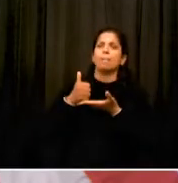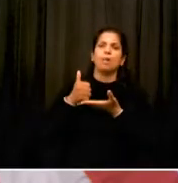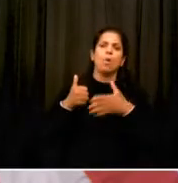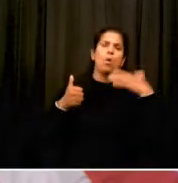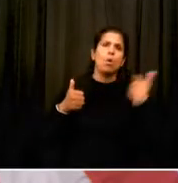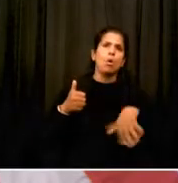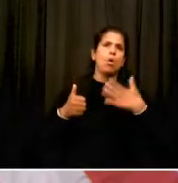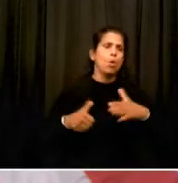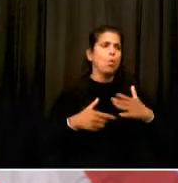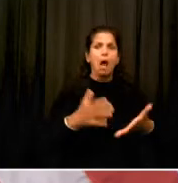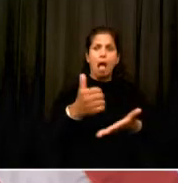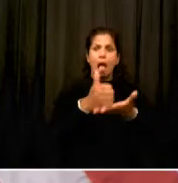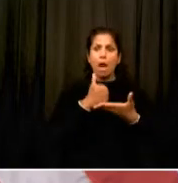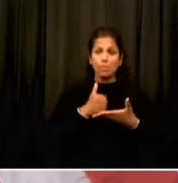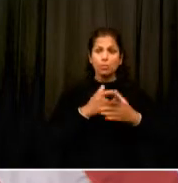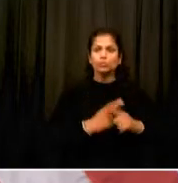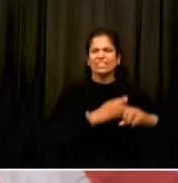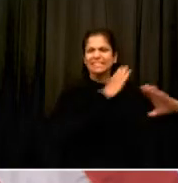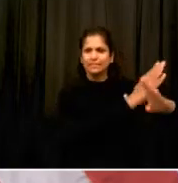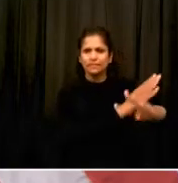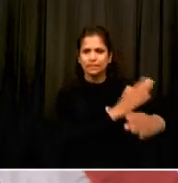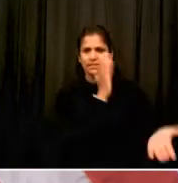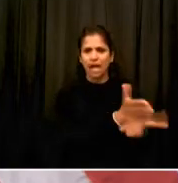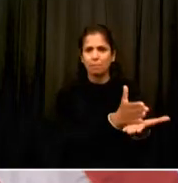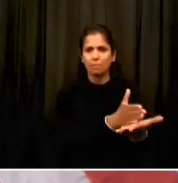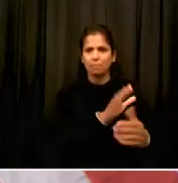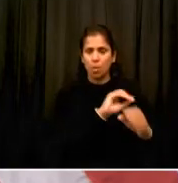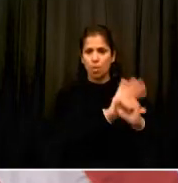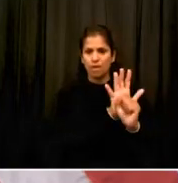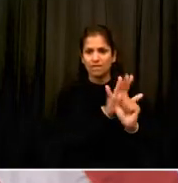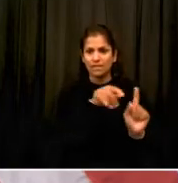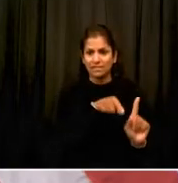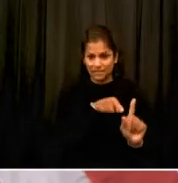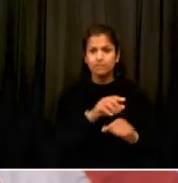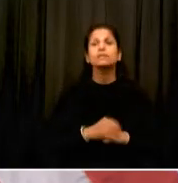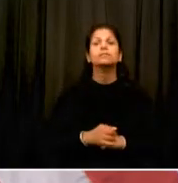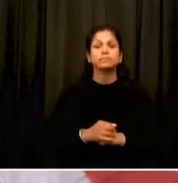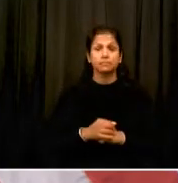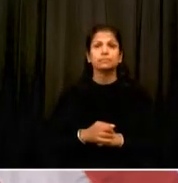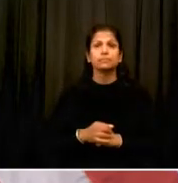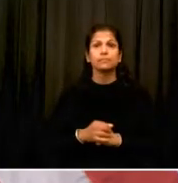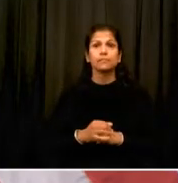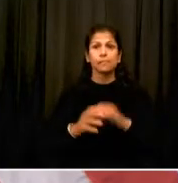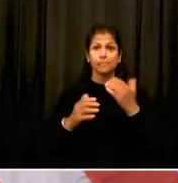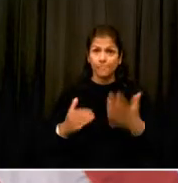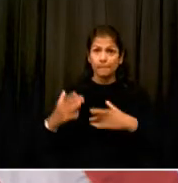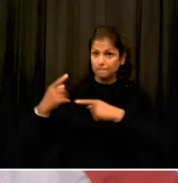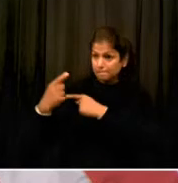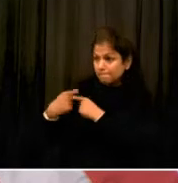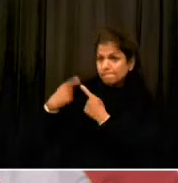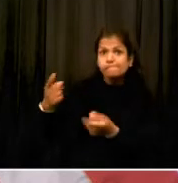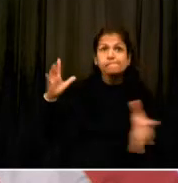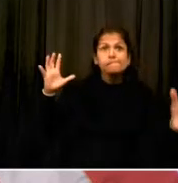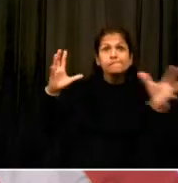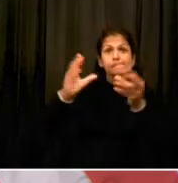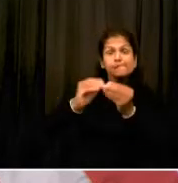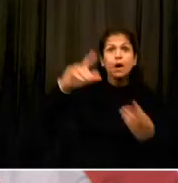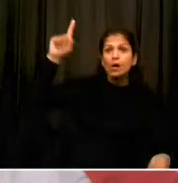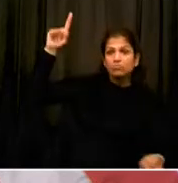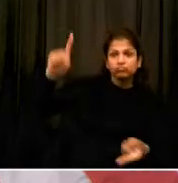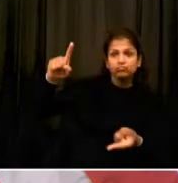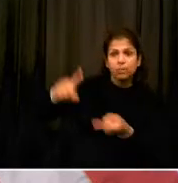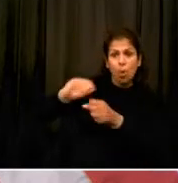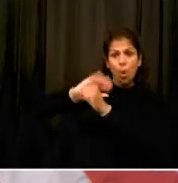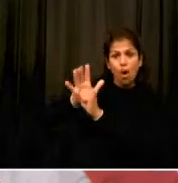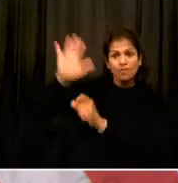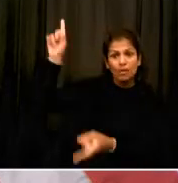not changed is that the levels have been low. We've maintained that low level. One thing that has changed is the city is starting to